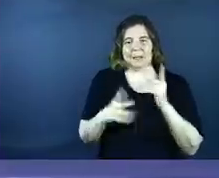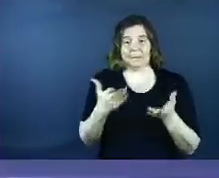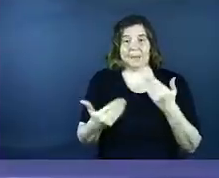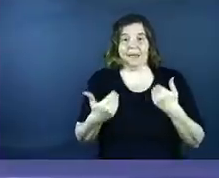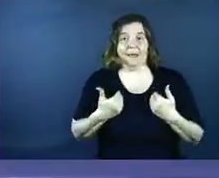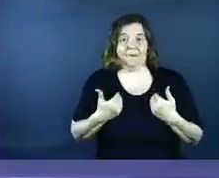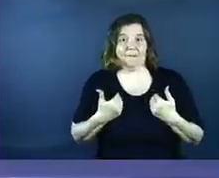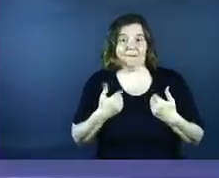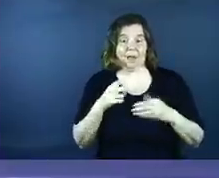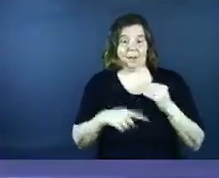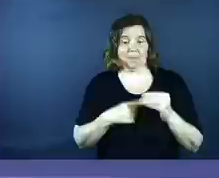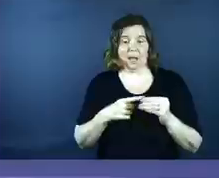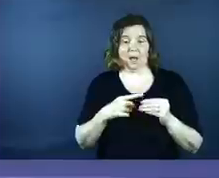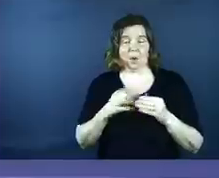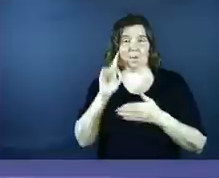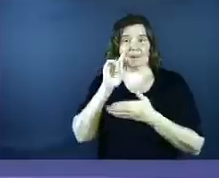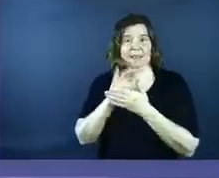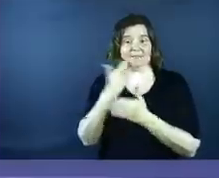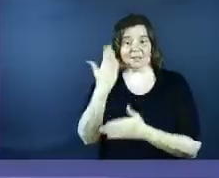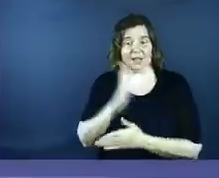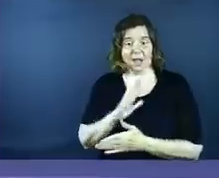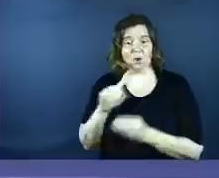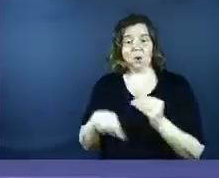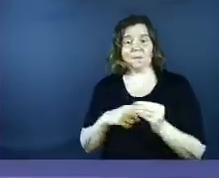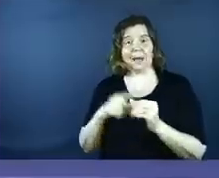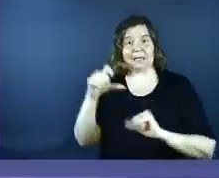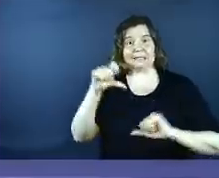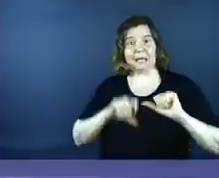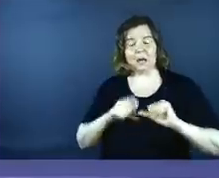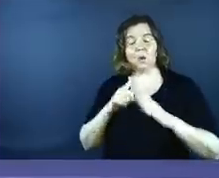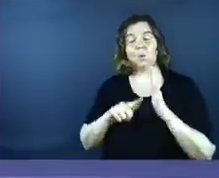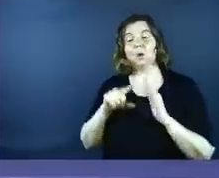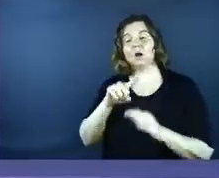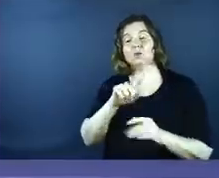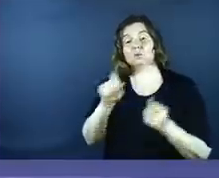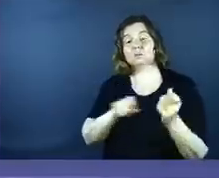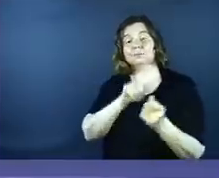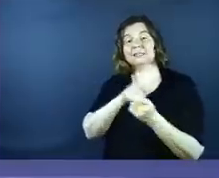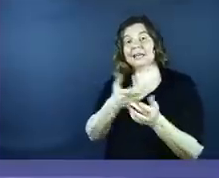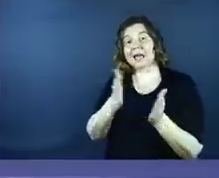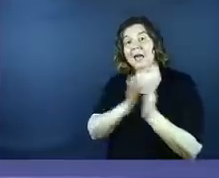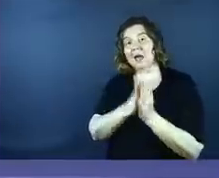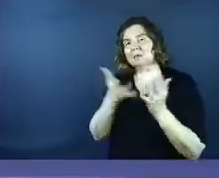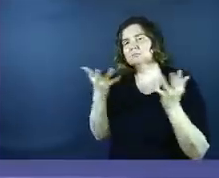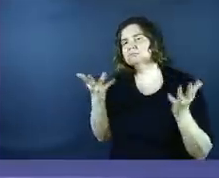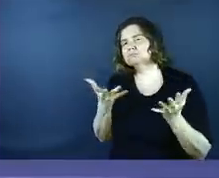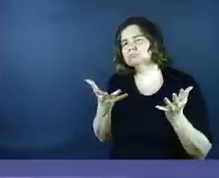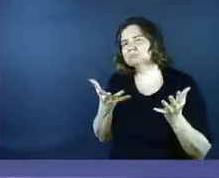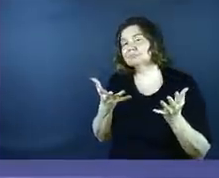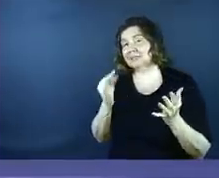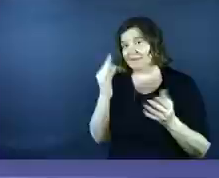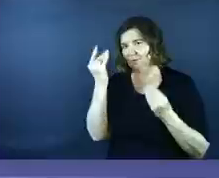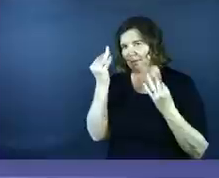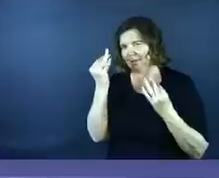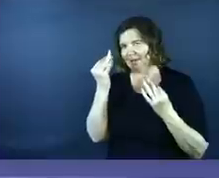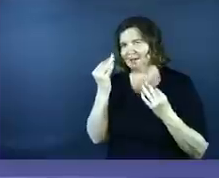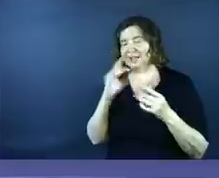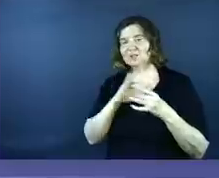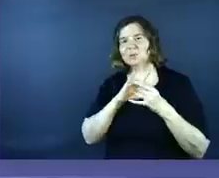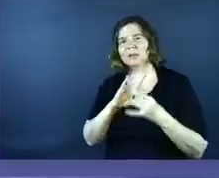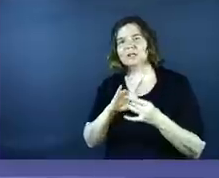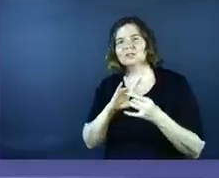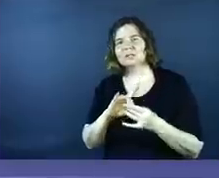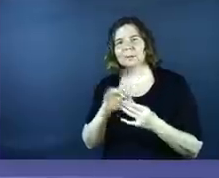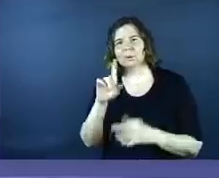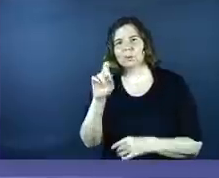might have about believing in God or about science. What you specifically asked about, if you think about it, it's a